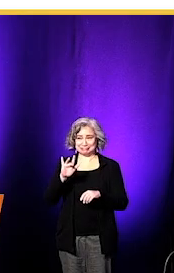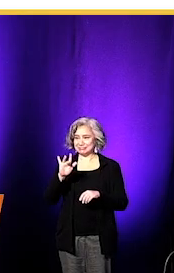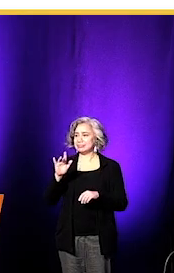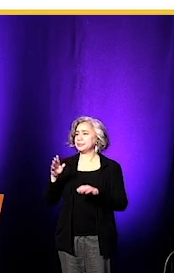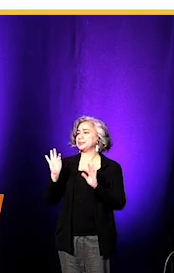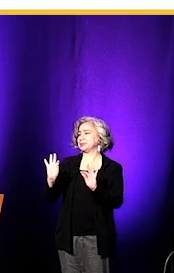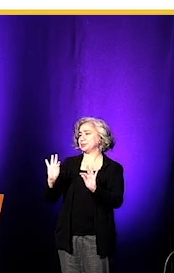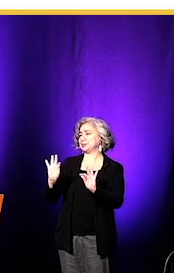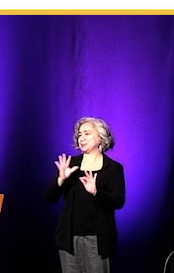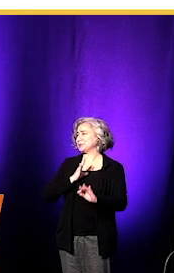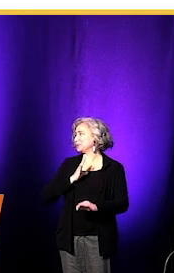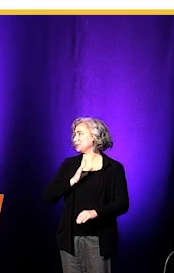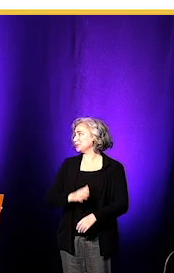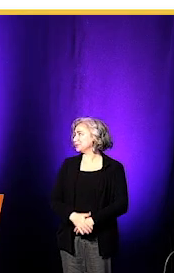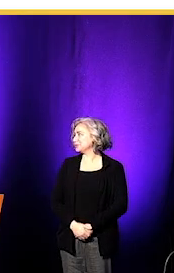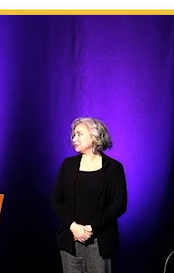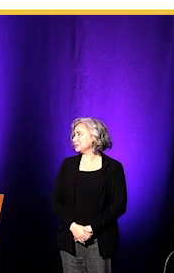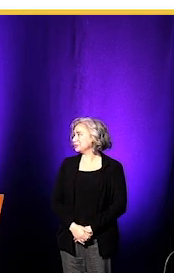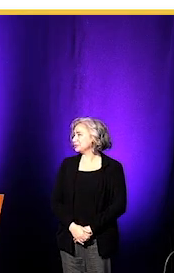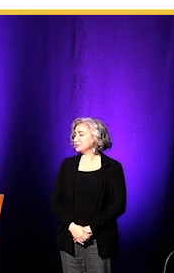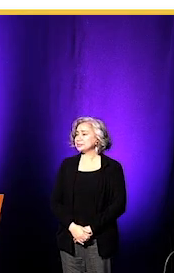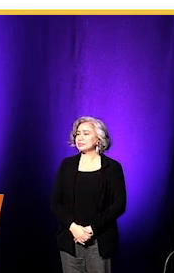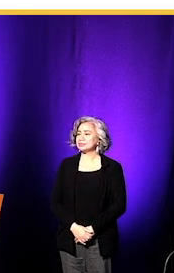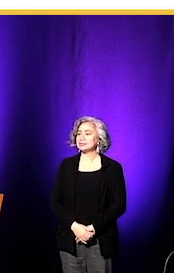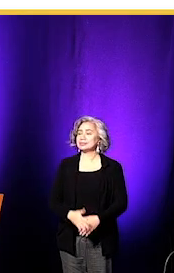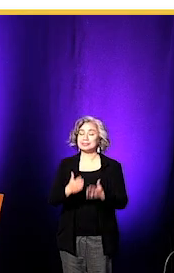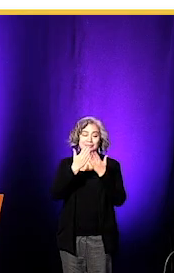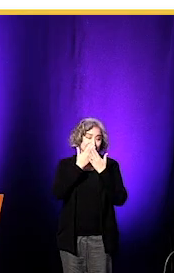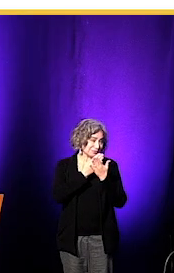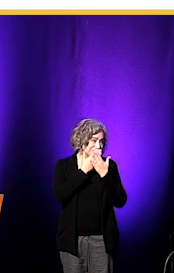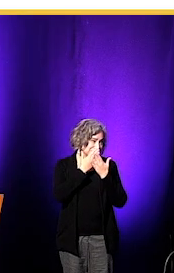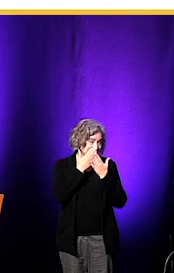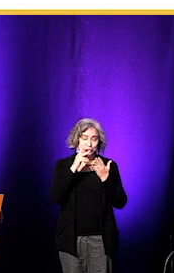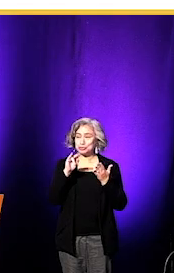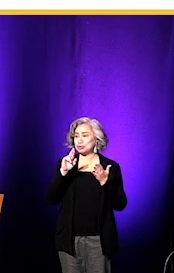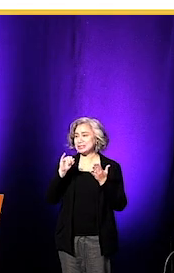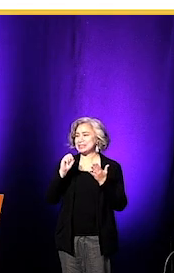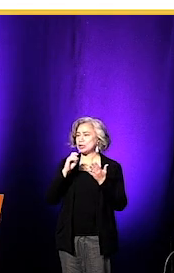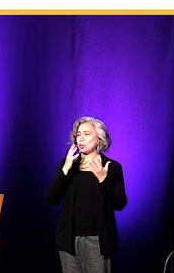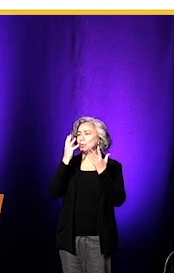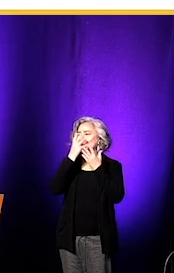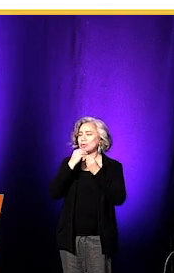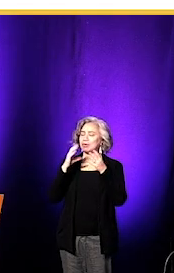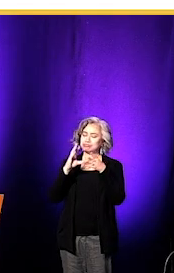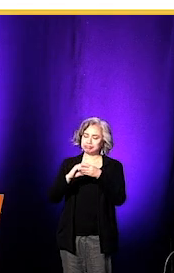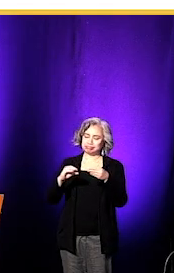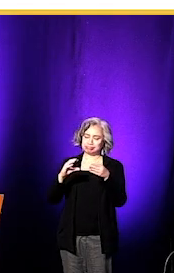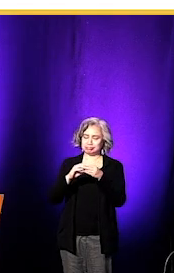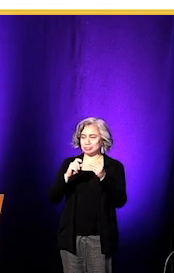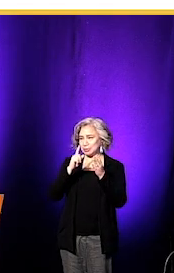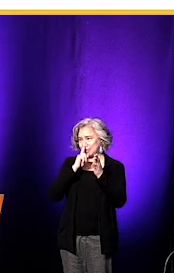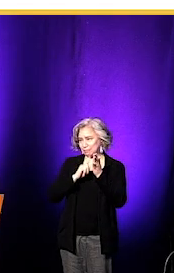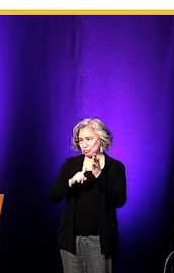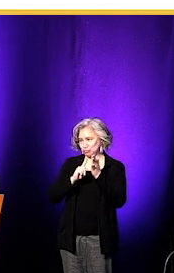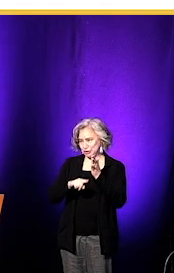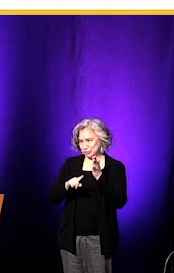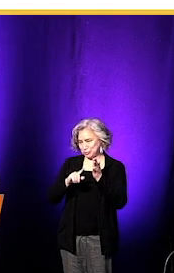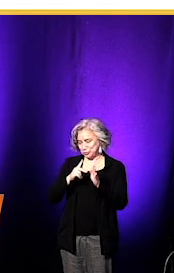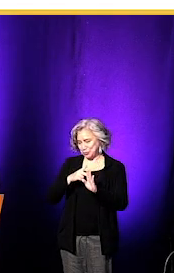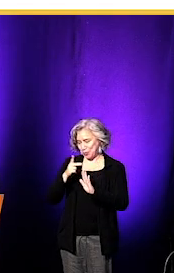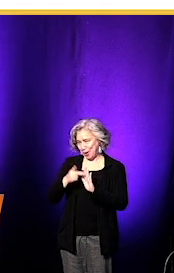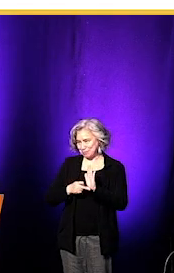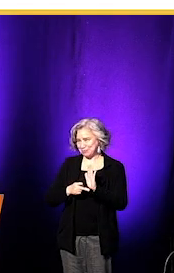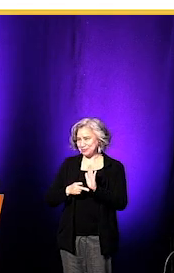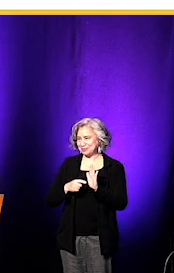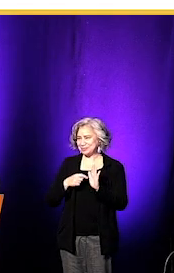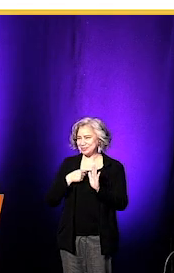There you go. Thank you, Chris, for that beautifully crafted overview of your research program and a reminder of